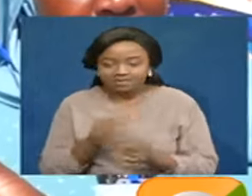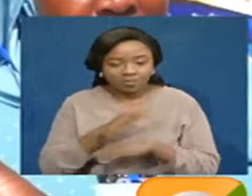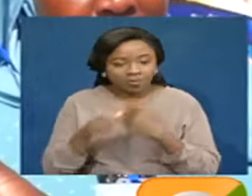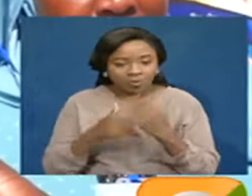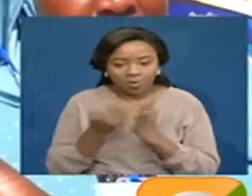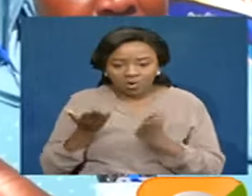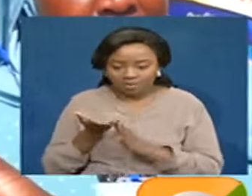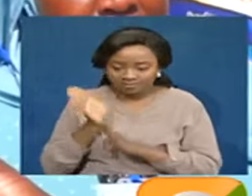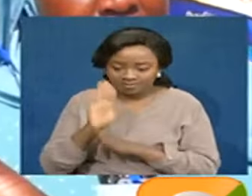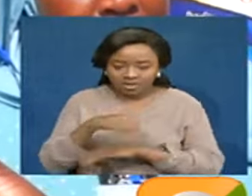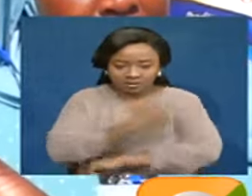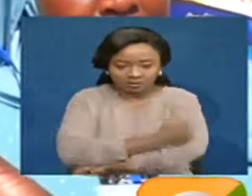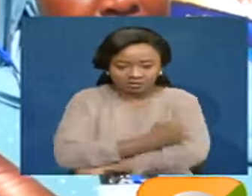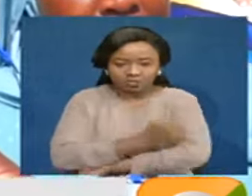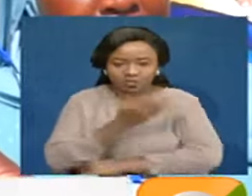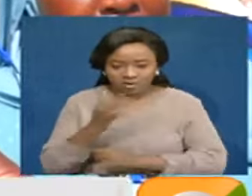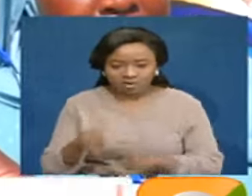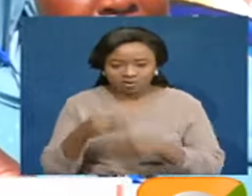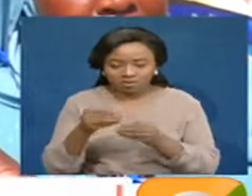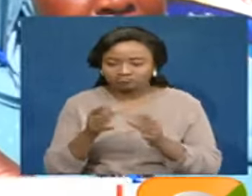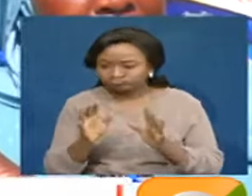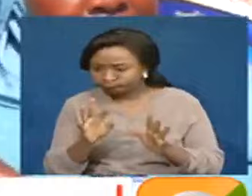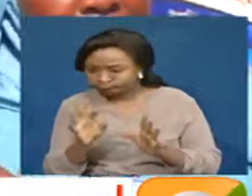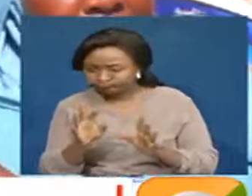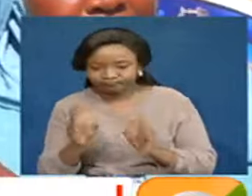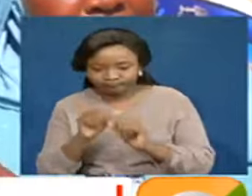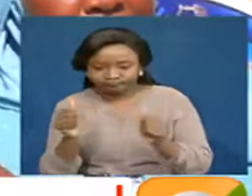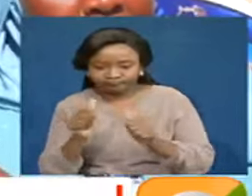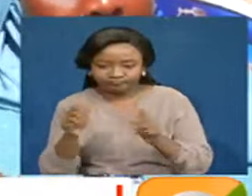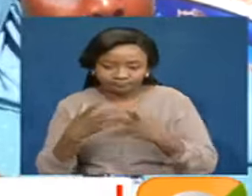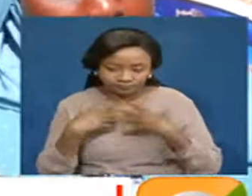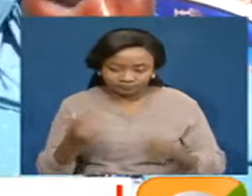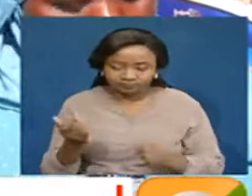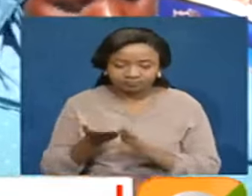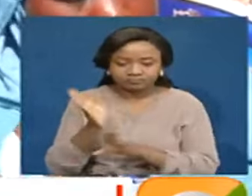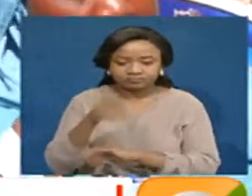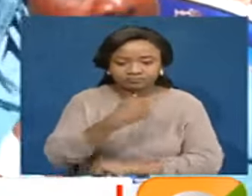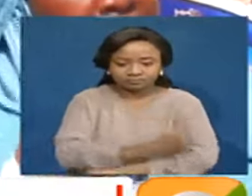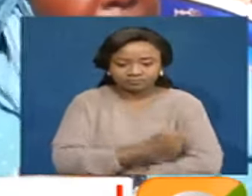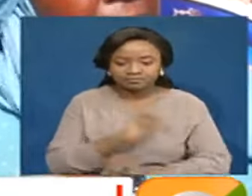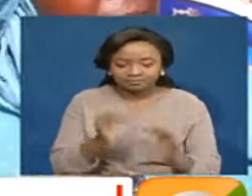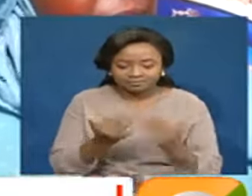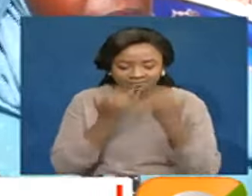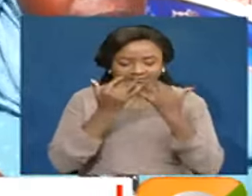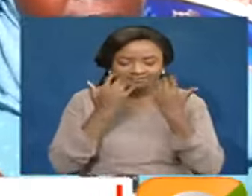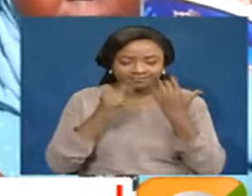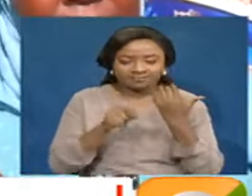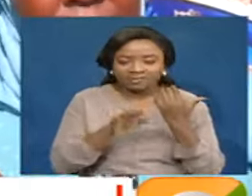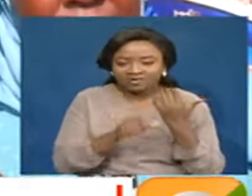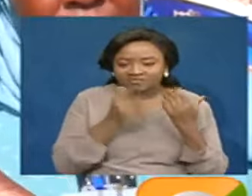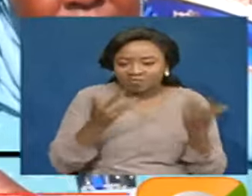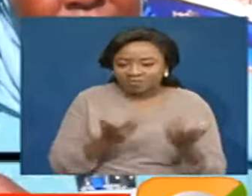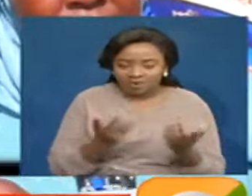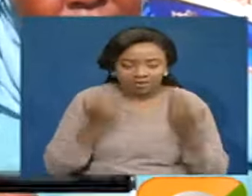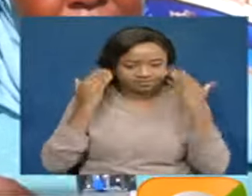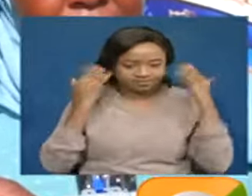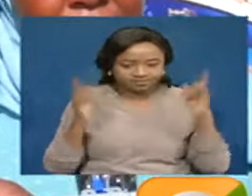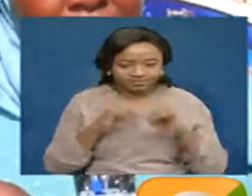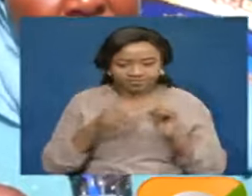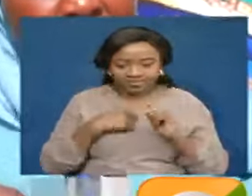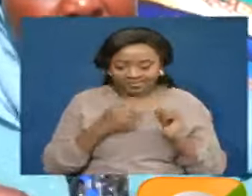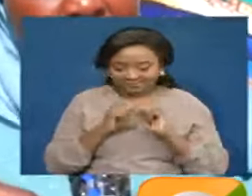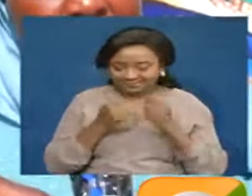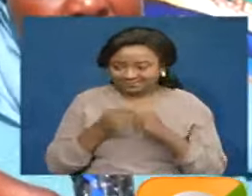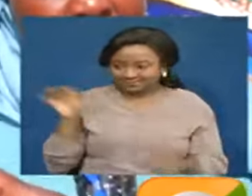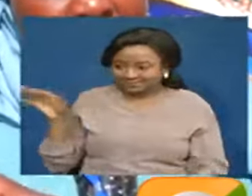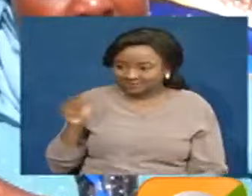been discharged and they have been given a clean bill of health. The source of the smell has not been established. The multi-agency team that was called